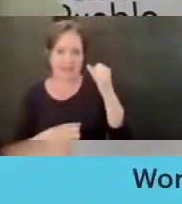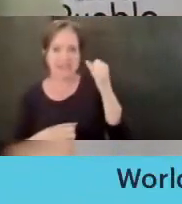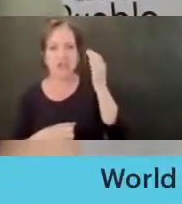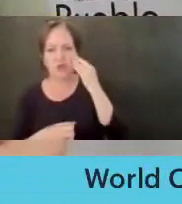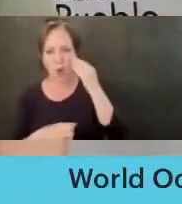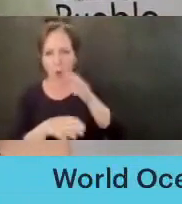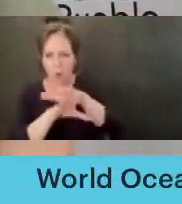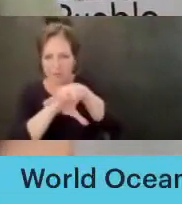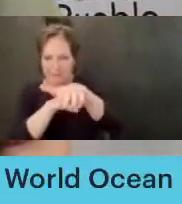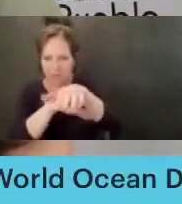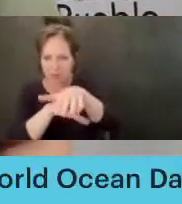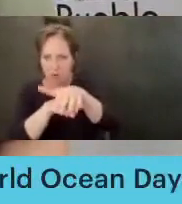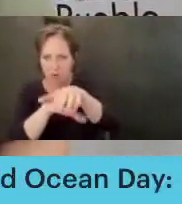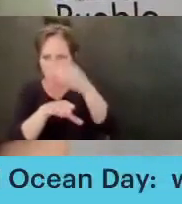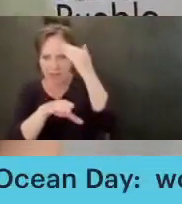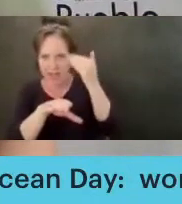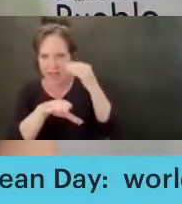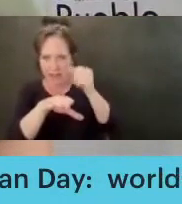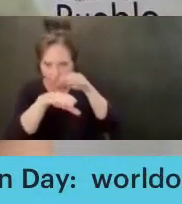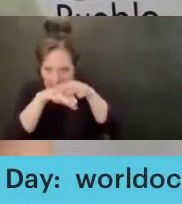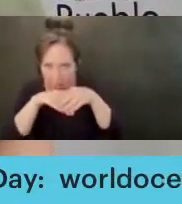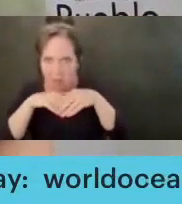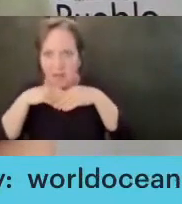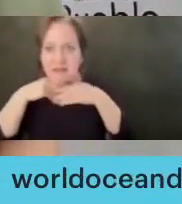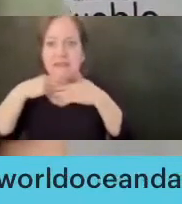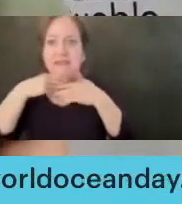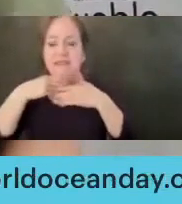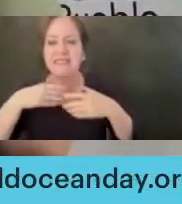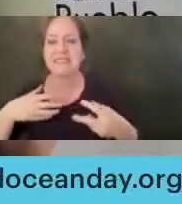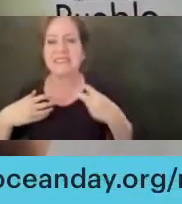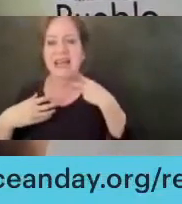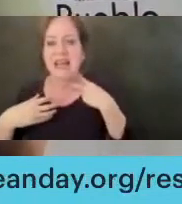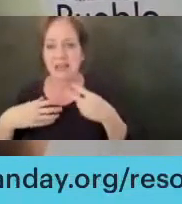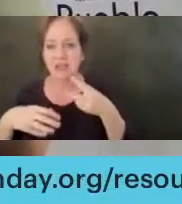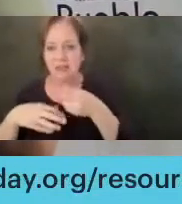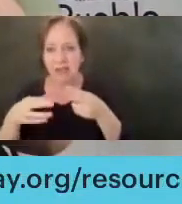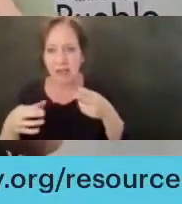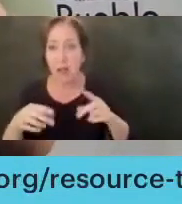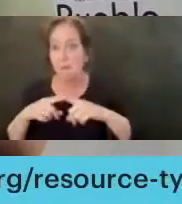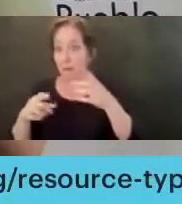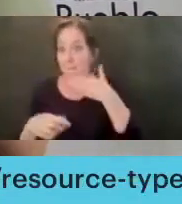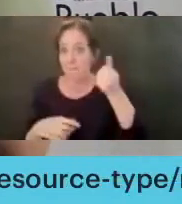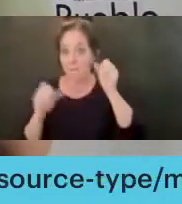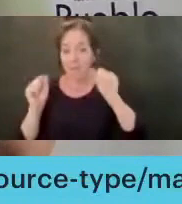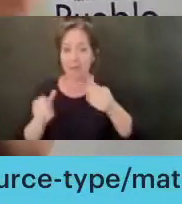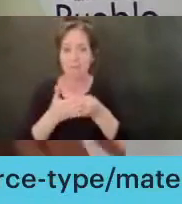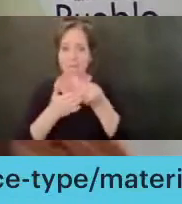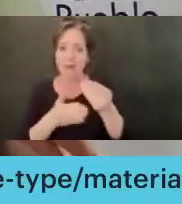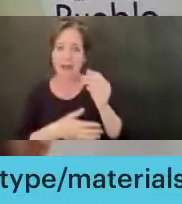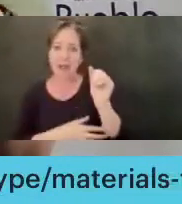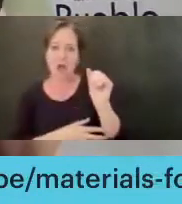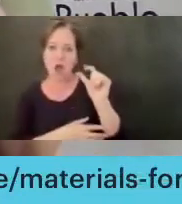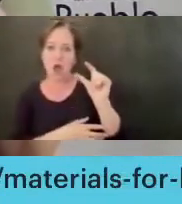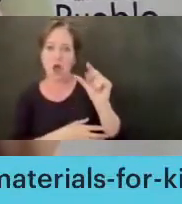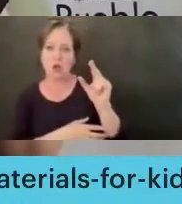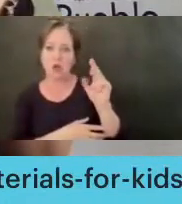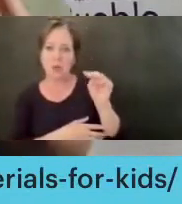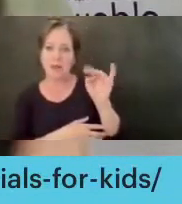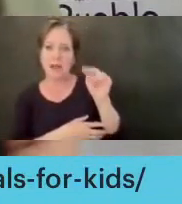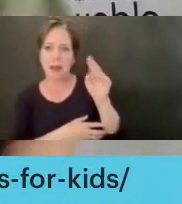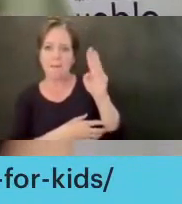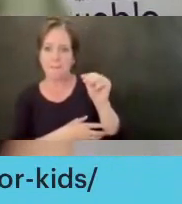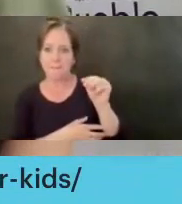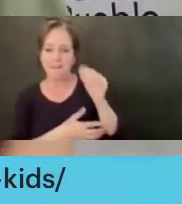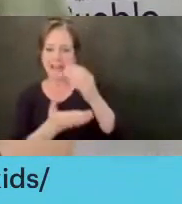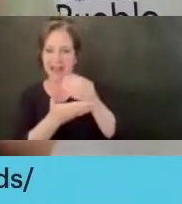that obviously helps. But better yet, what you should do is try to buy the aluminum cans, because those cans can be recycled and the boxes